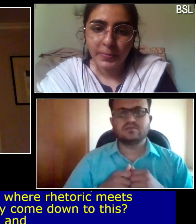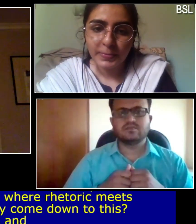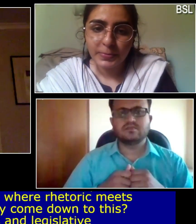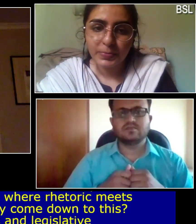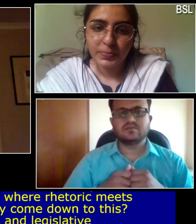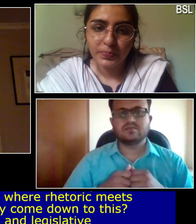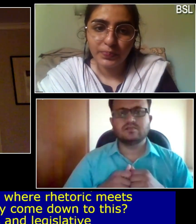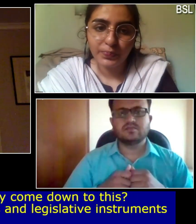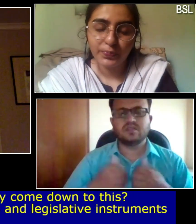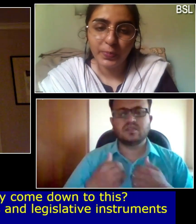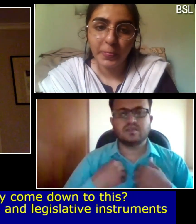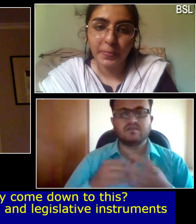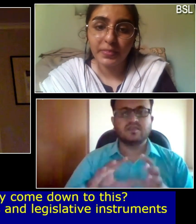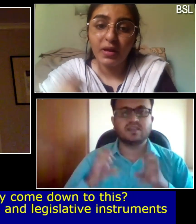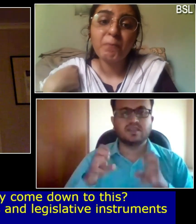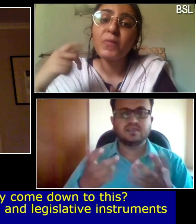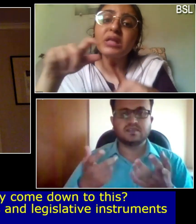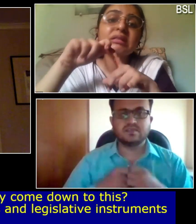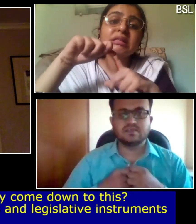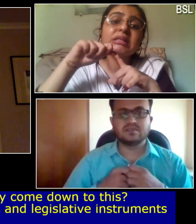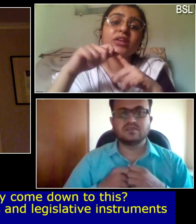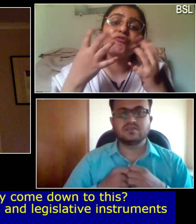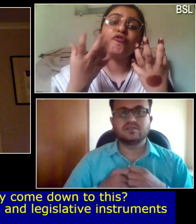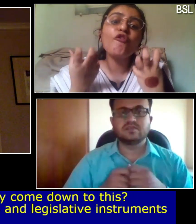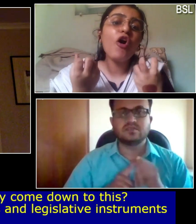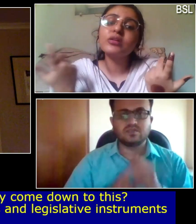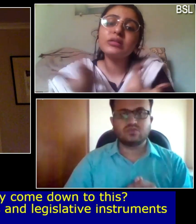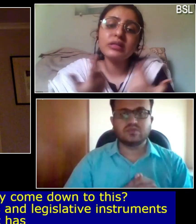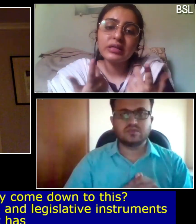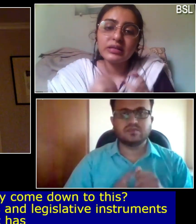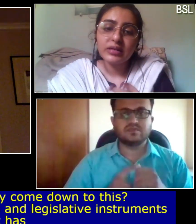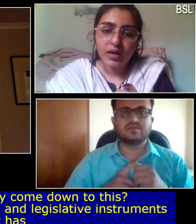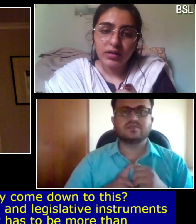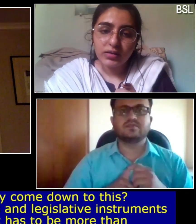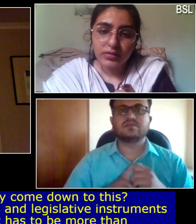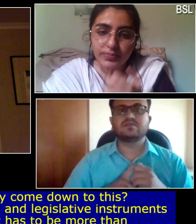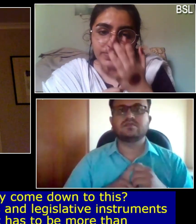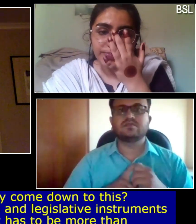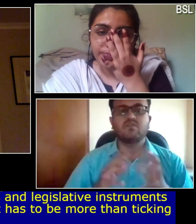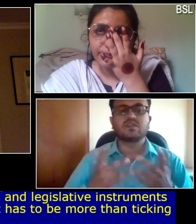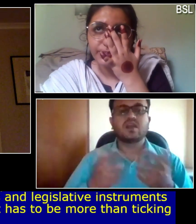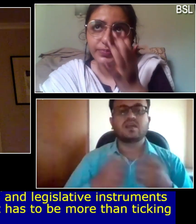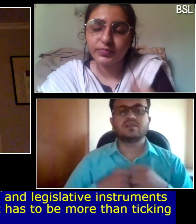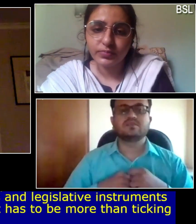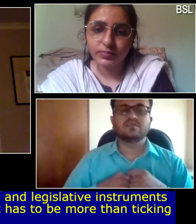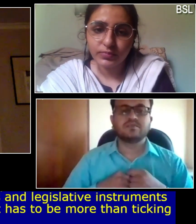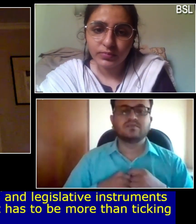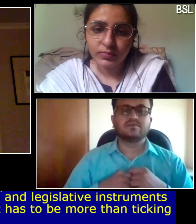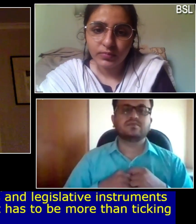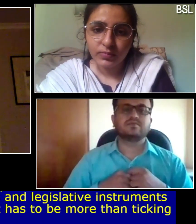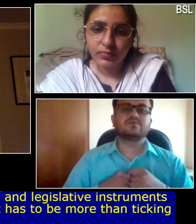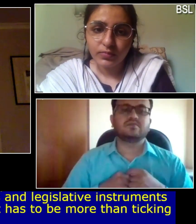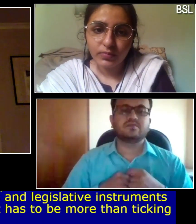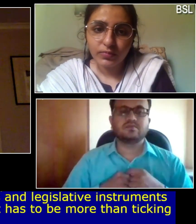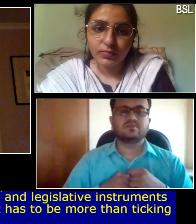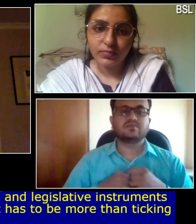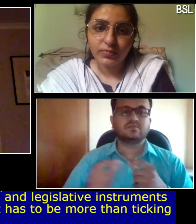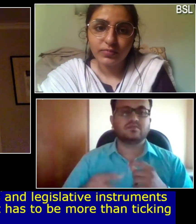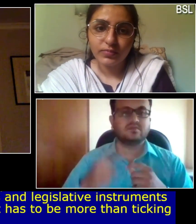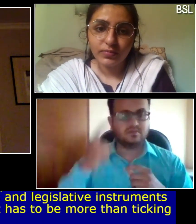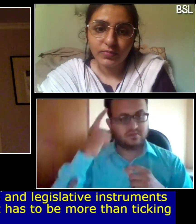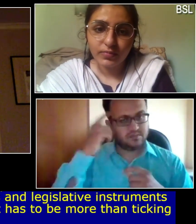them, but it has to be more than ticking boxes. Once people understand why